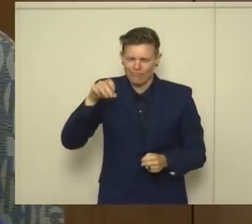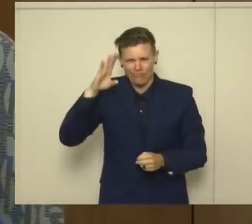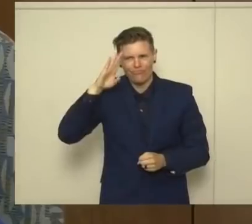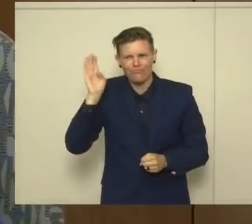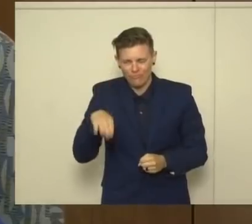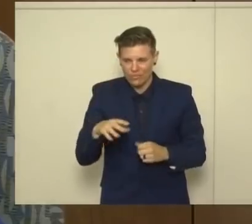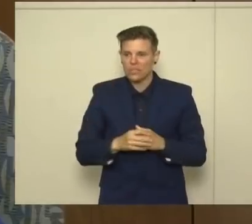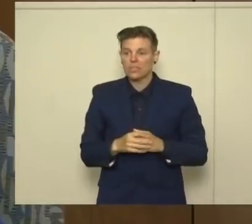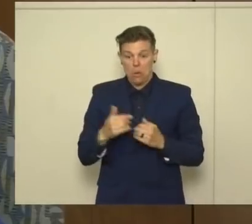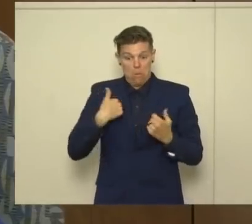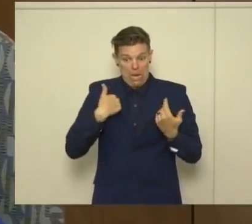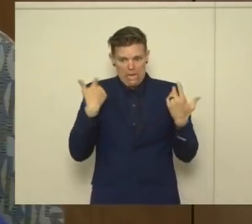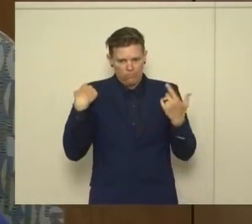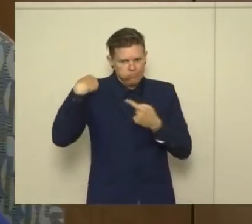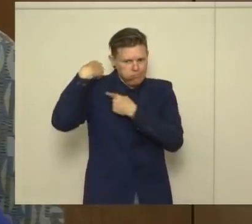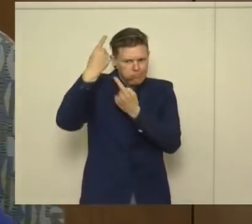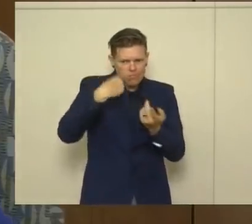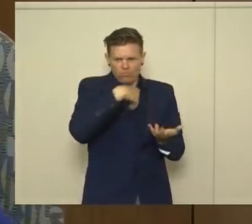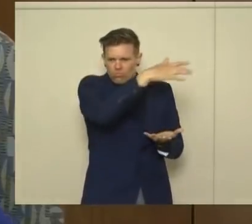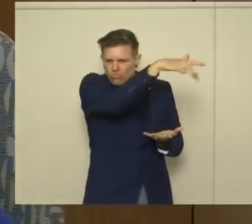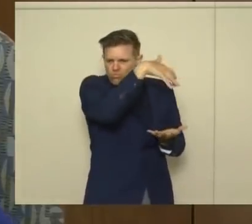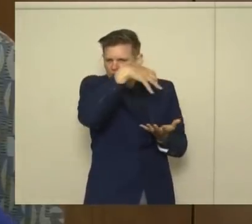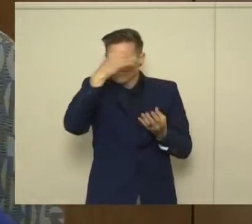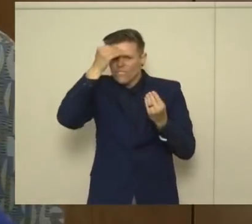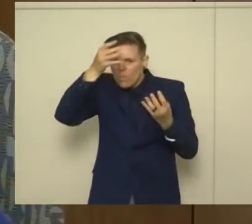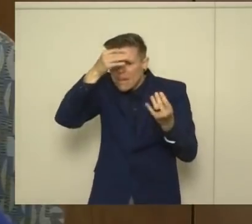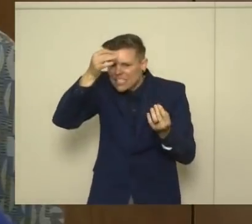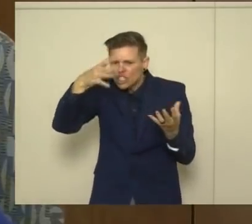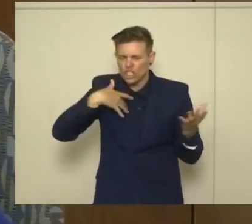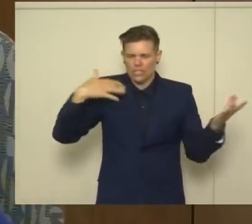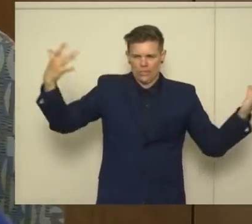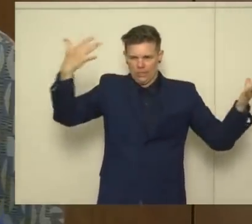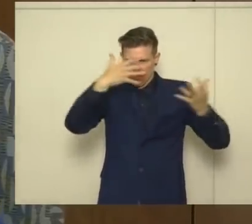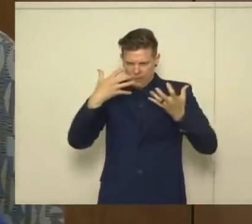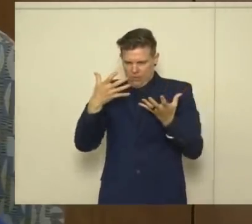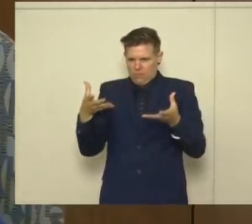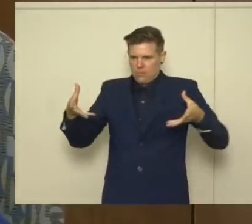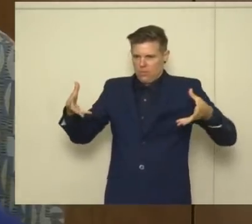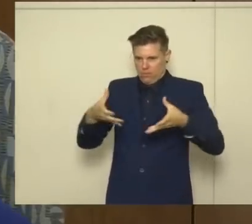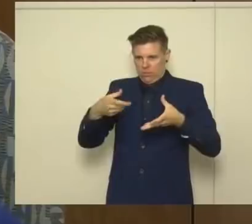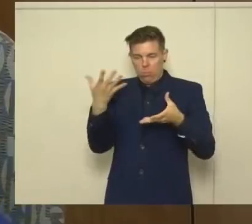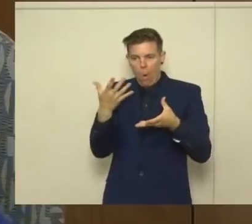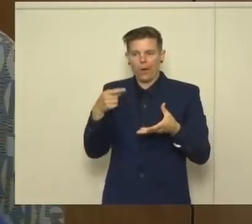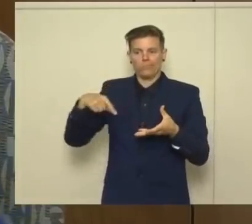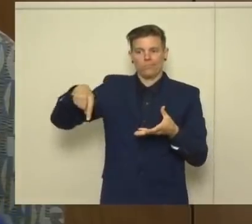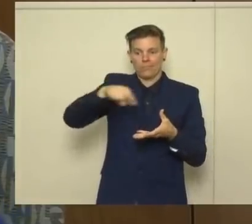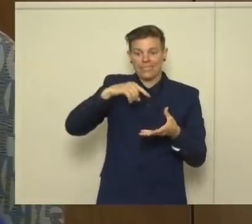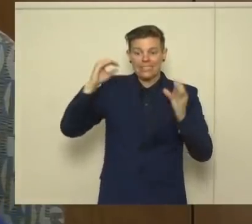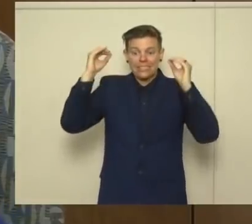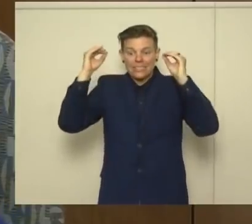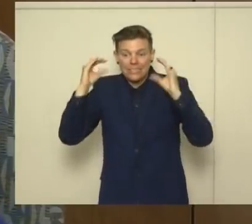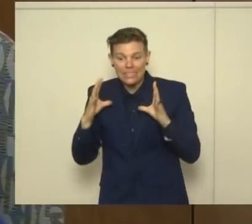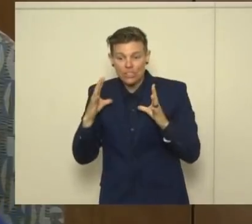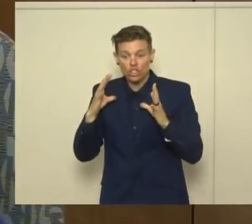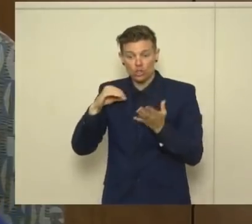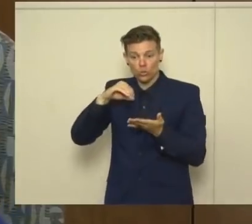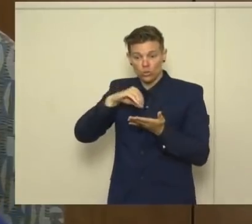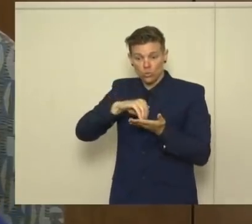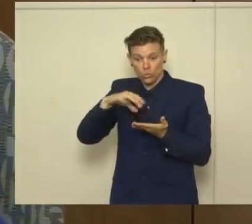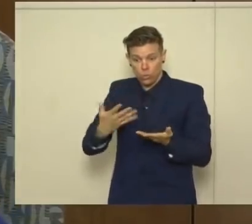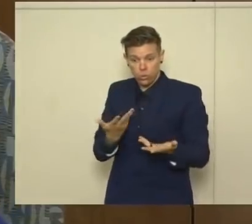that shows that the relationship between an educator and those students, that close personal contact,